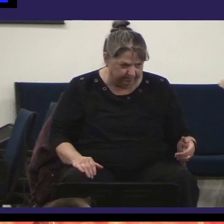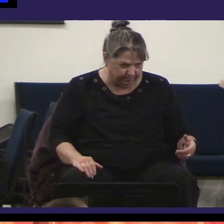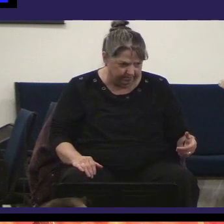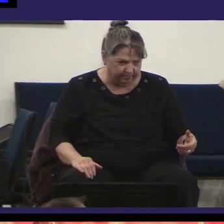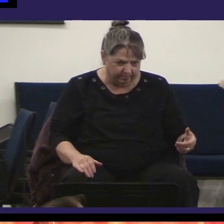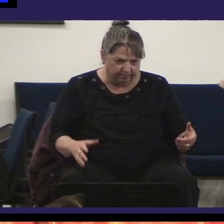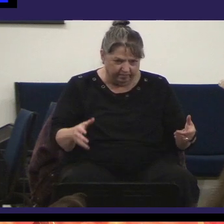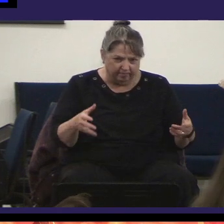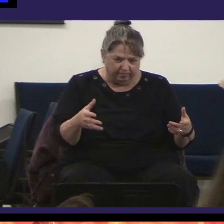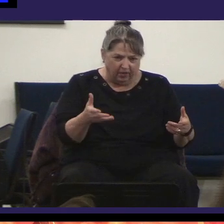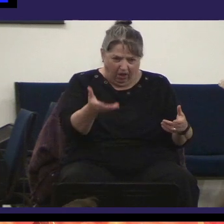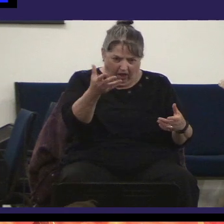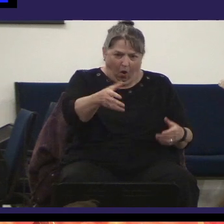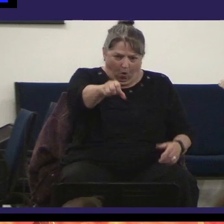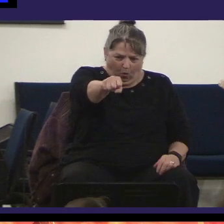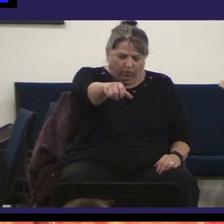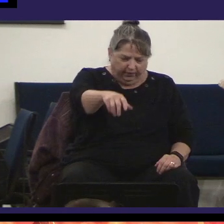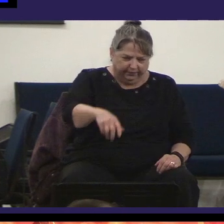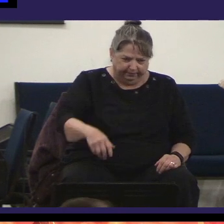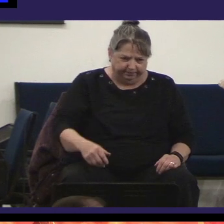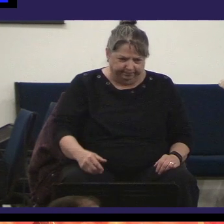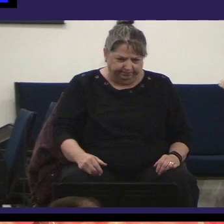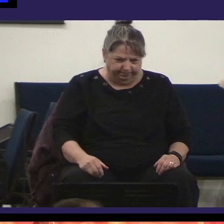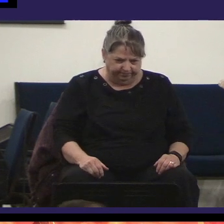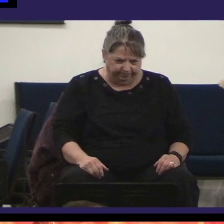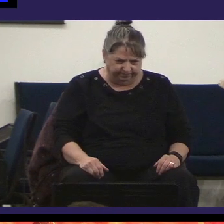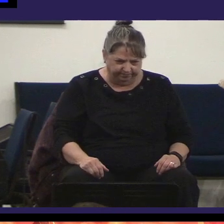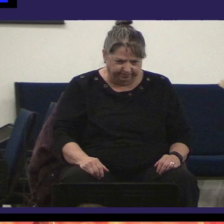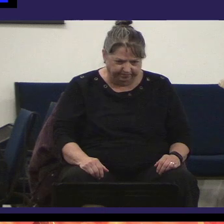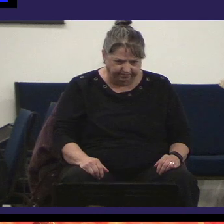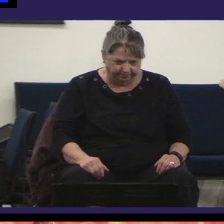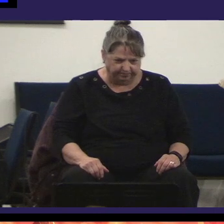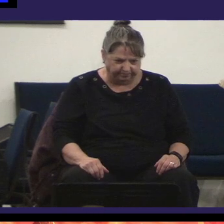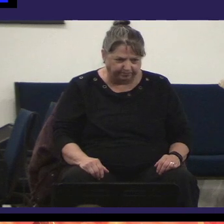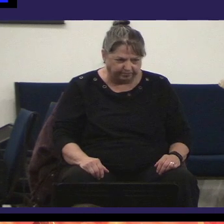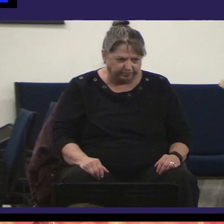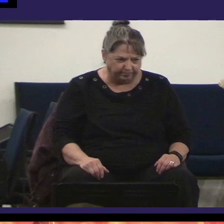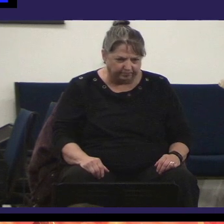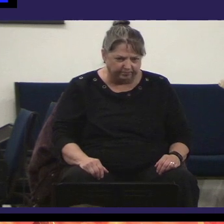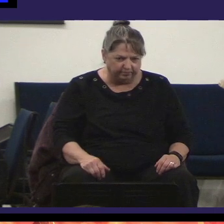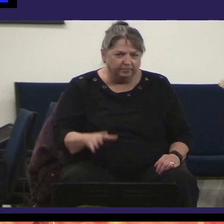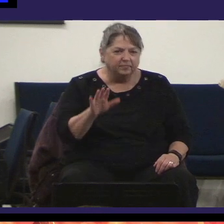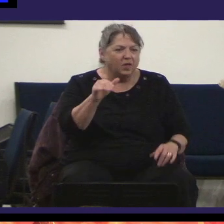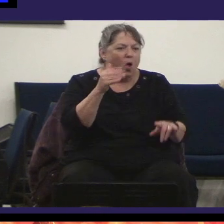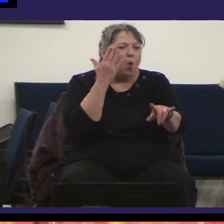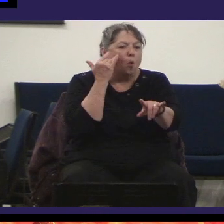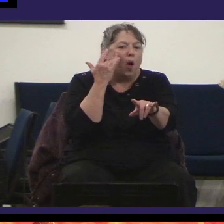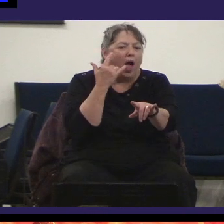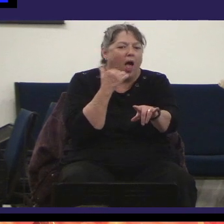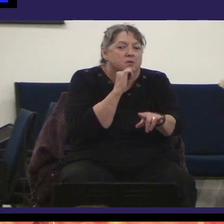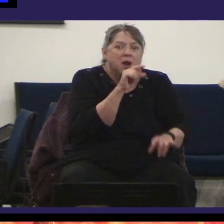Hold someone's hand. If you can't stand, you can stay seated as long as you're holding someone's hand and you are praying for them.